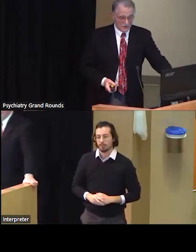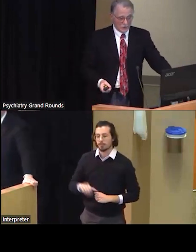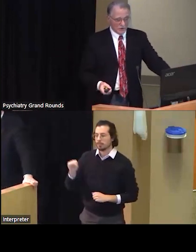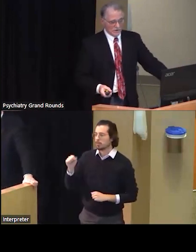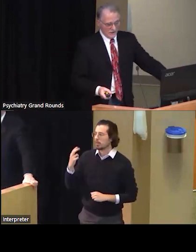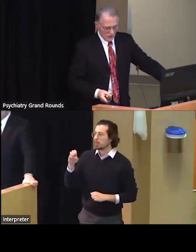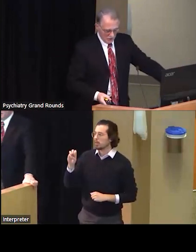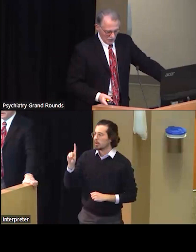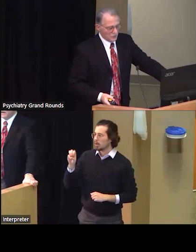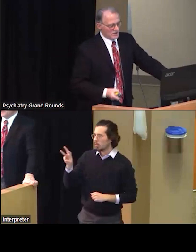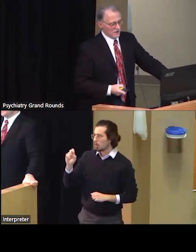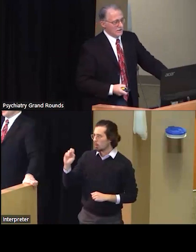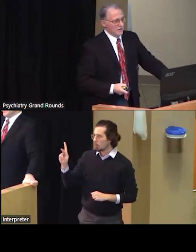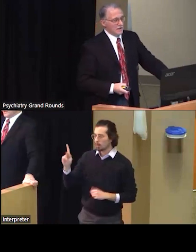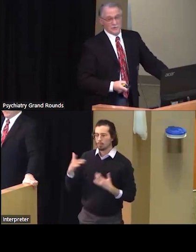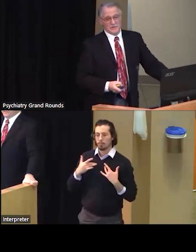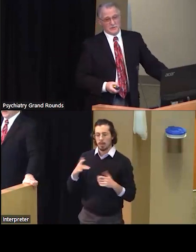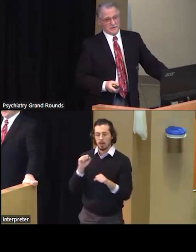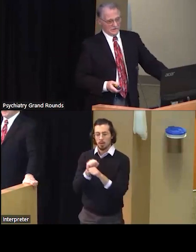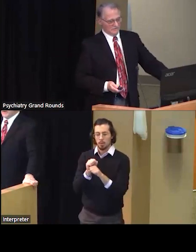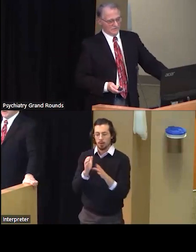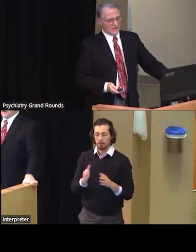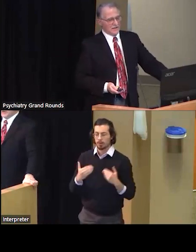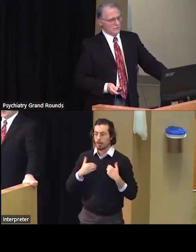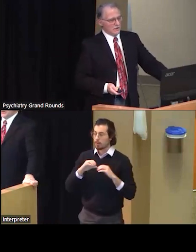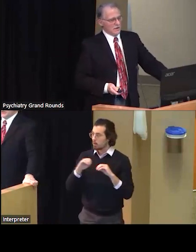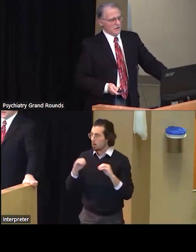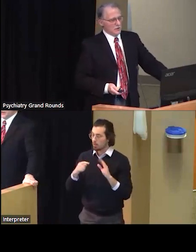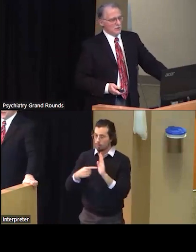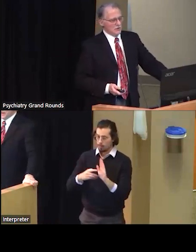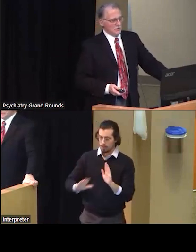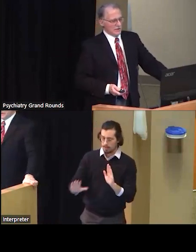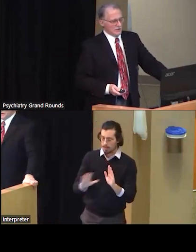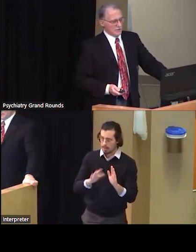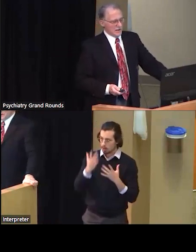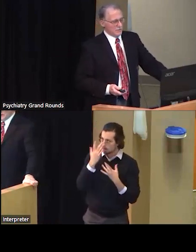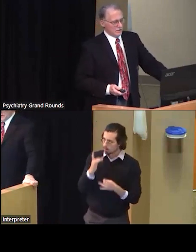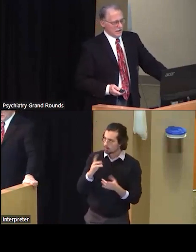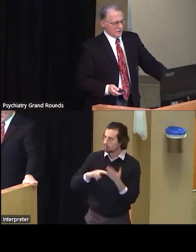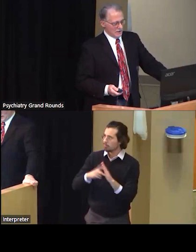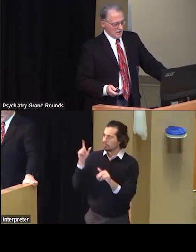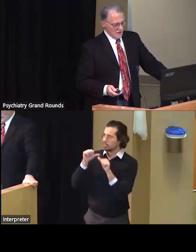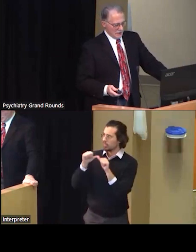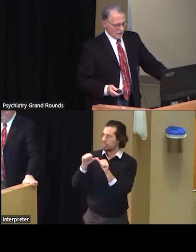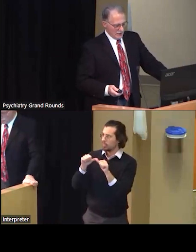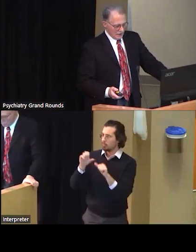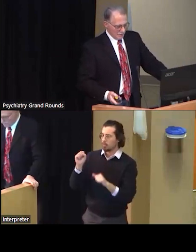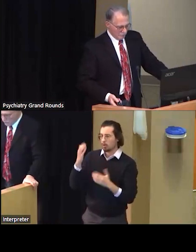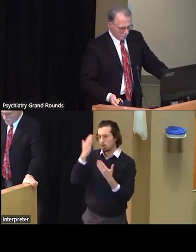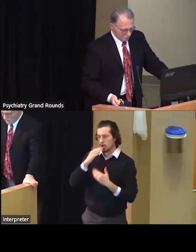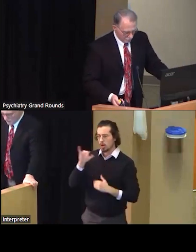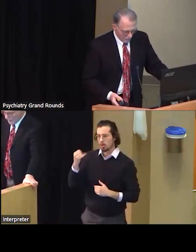most part, shadow workers have no one to represent their interests, and they keep new shadow jobs happening. But a